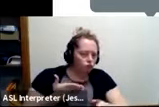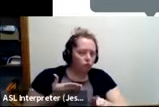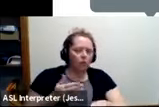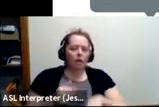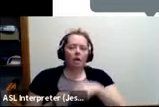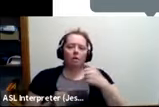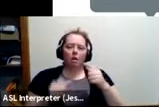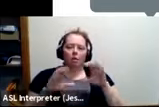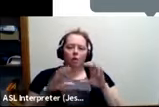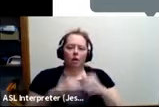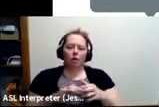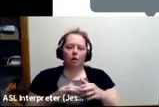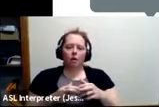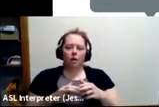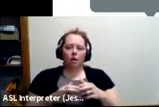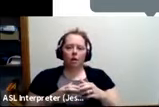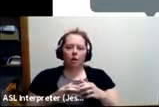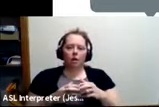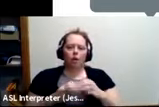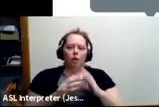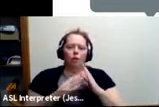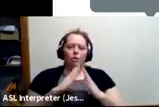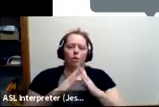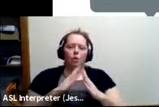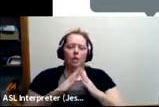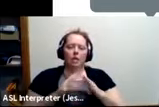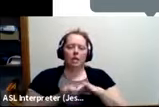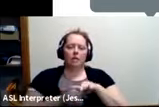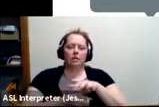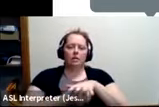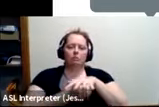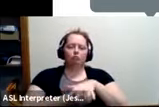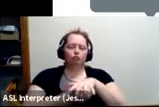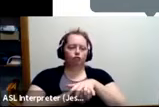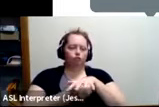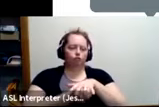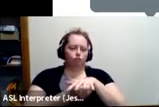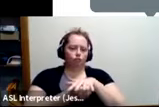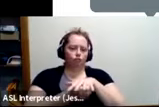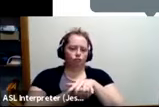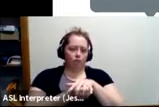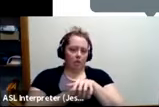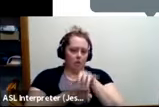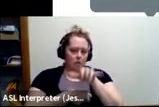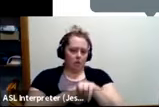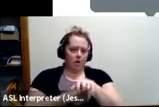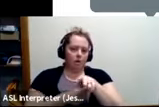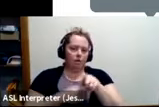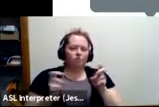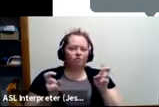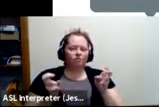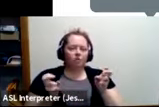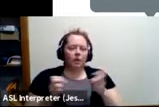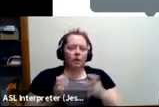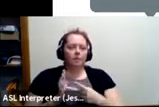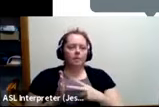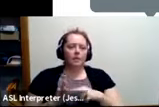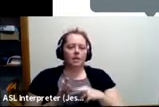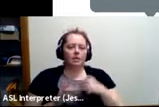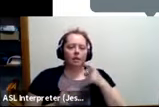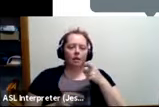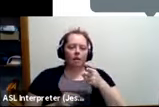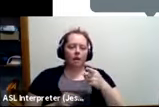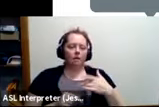this is a category where people in their community, they feel like there are one or two or more sides